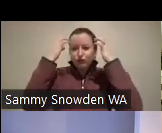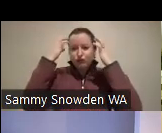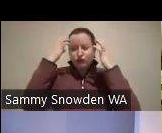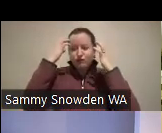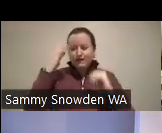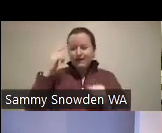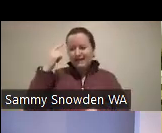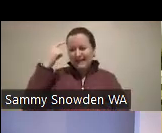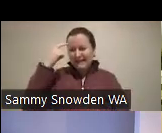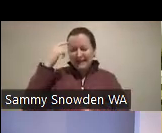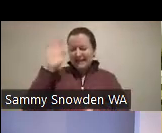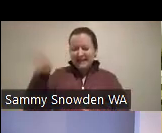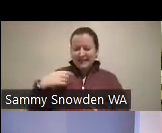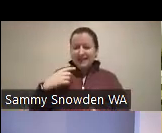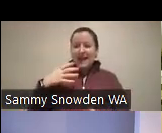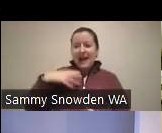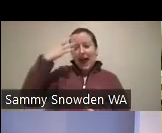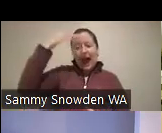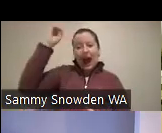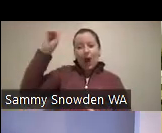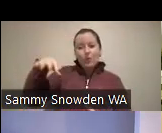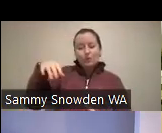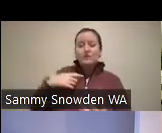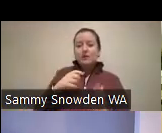till the morning for when you wake up.